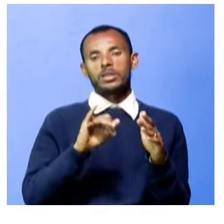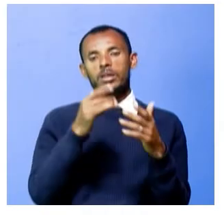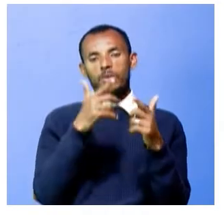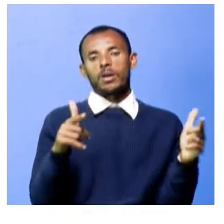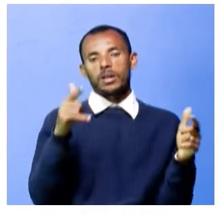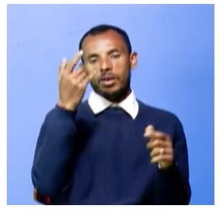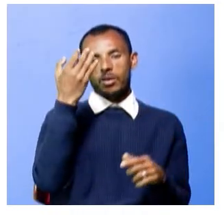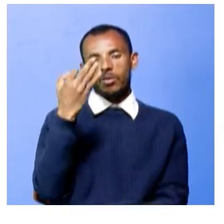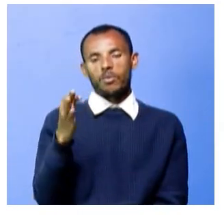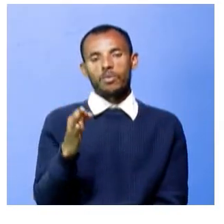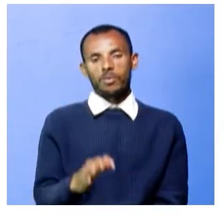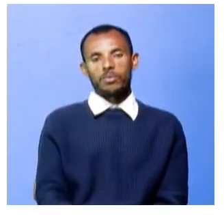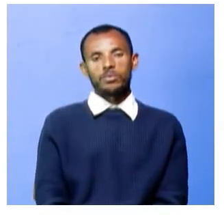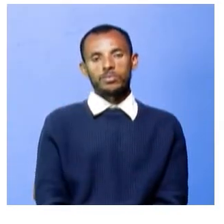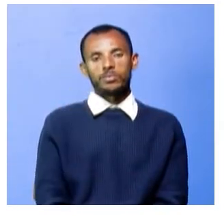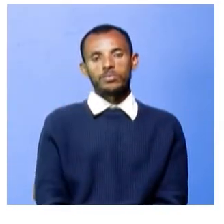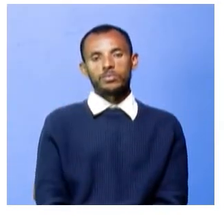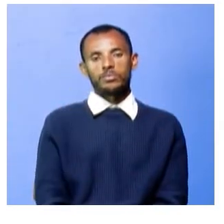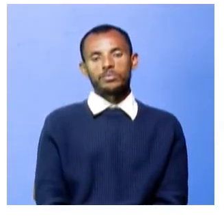of, what is